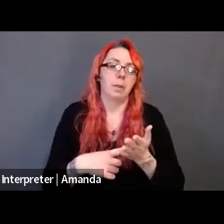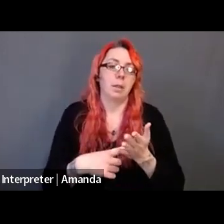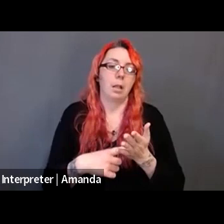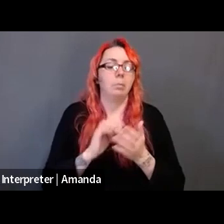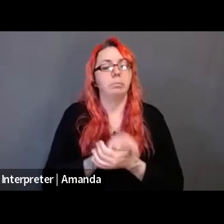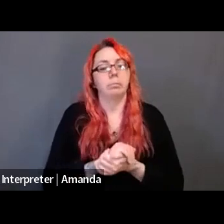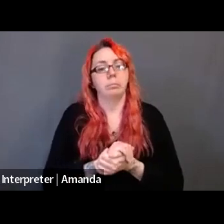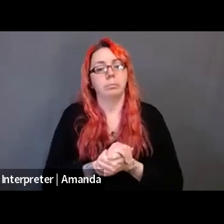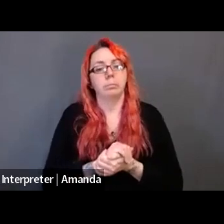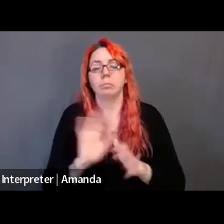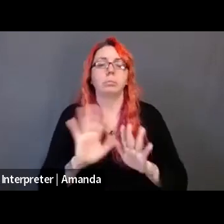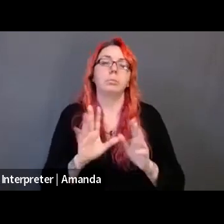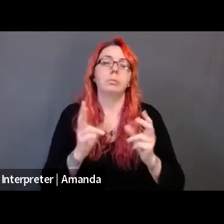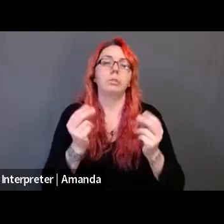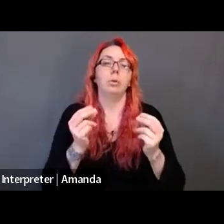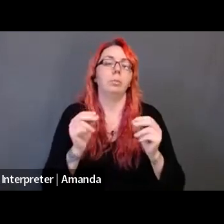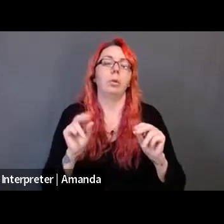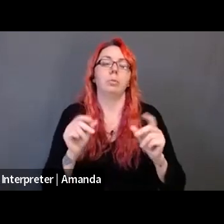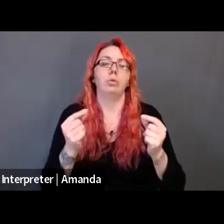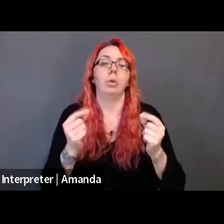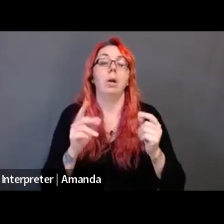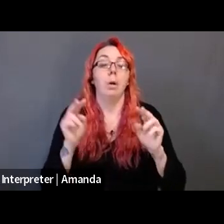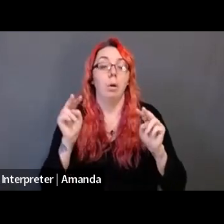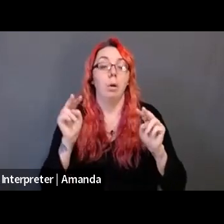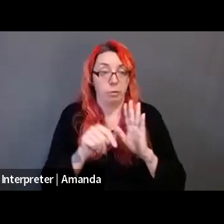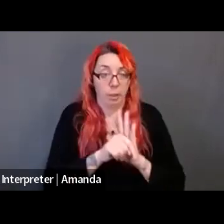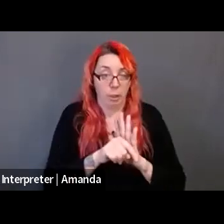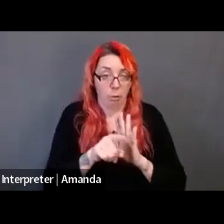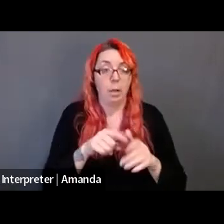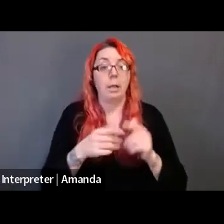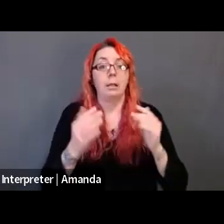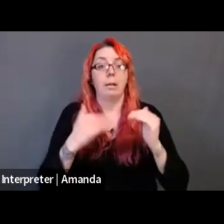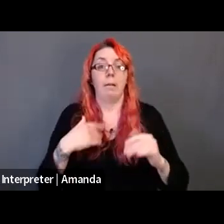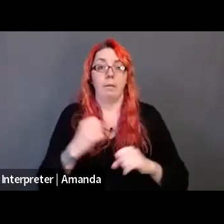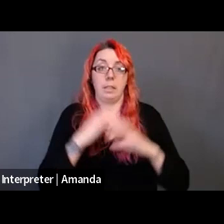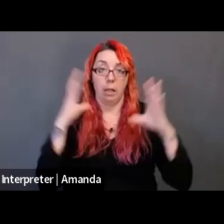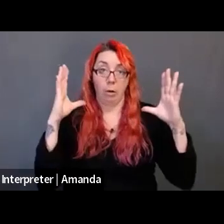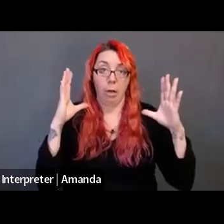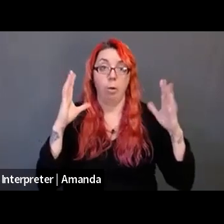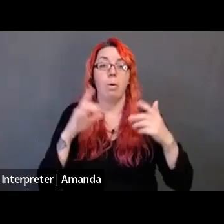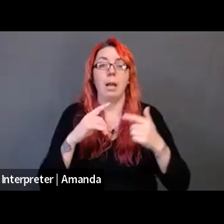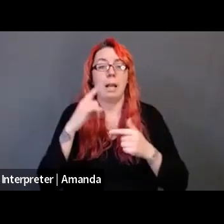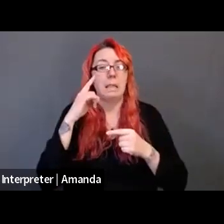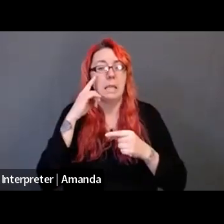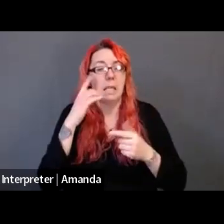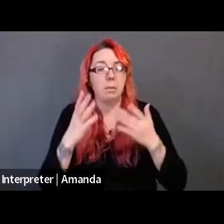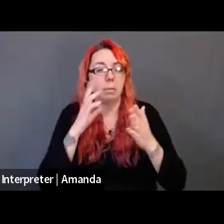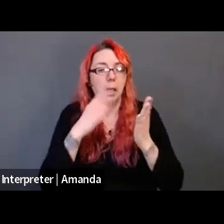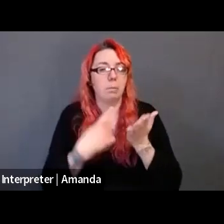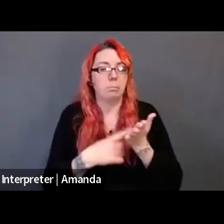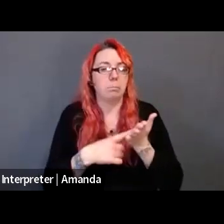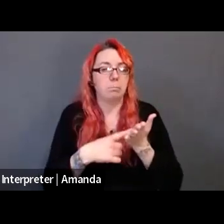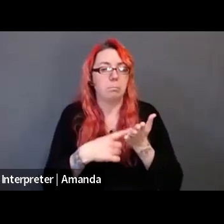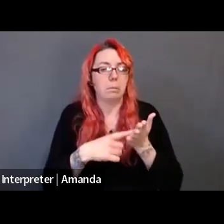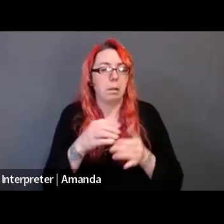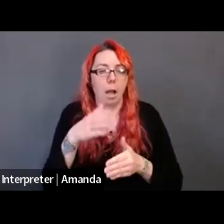to watch the video, and there will be a scenario. And I think we'll be able to just make it because we know we have to be